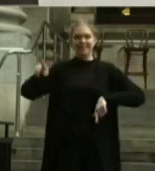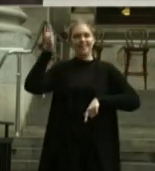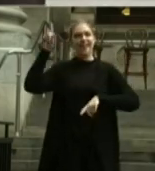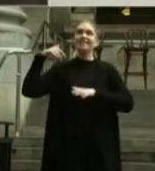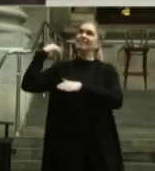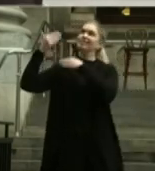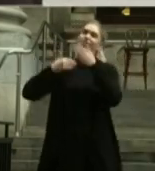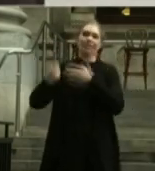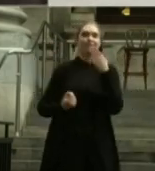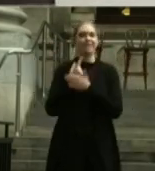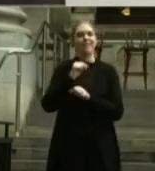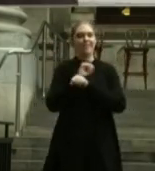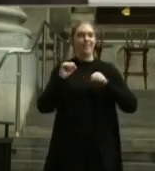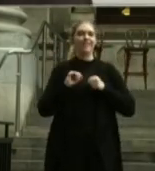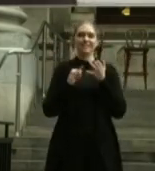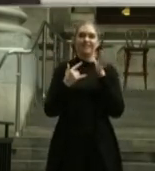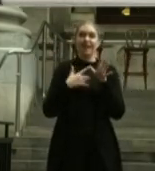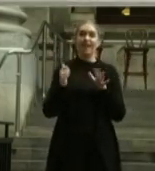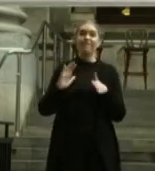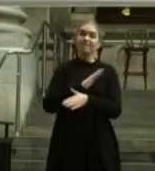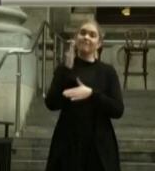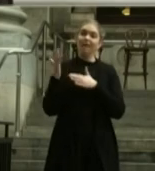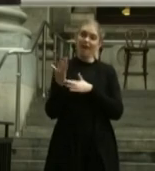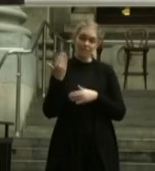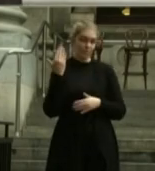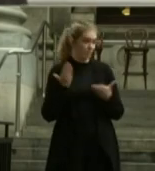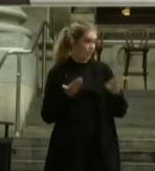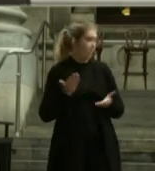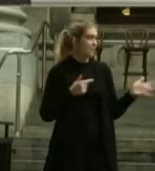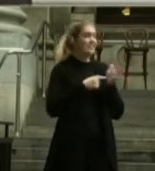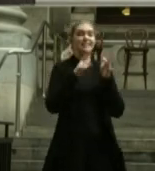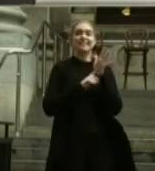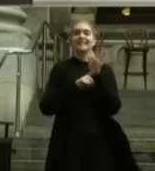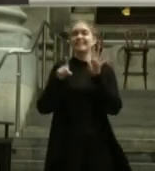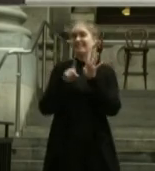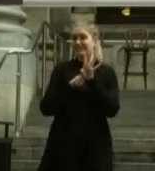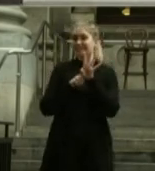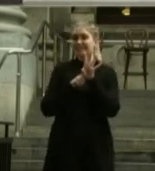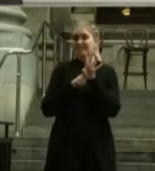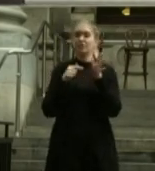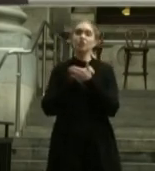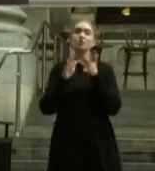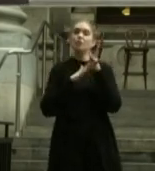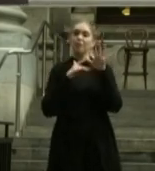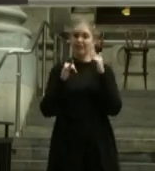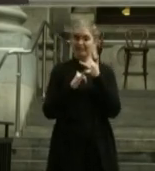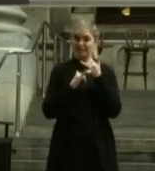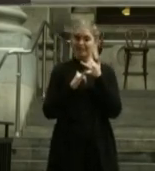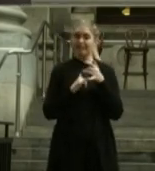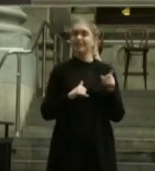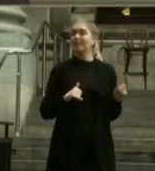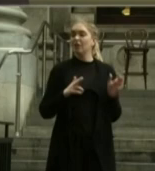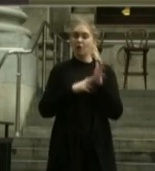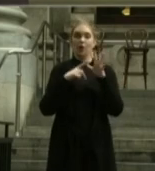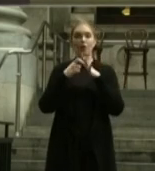our state. To help us is one final performer, Ms. Tilly Jala Thomas. Tilly is a